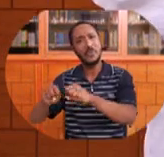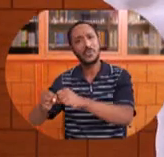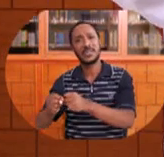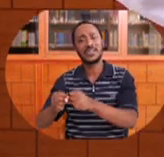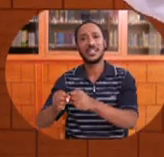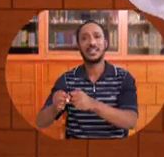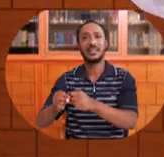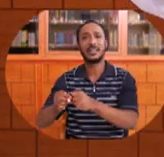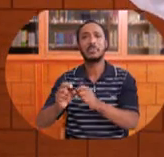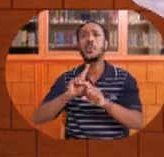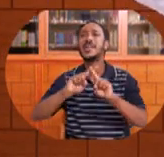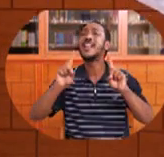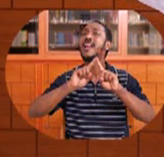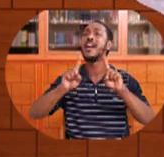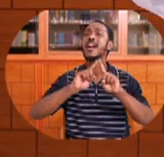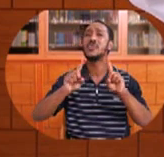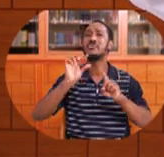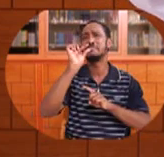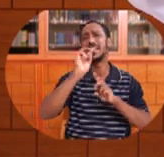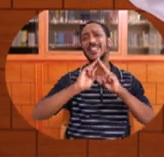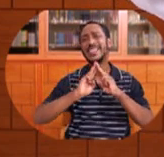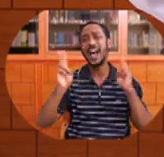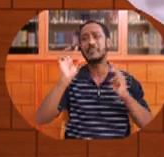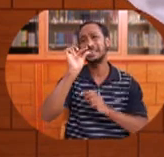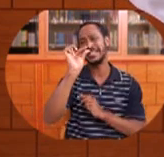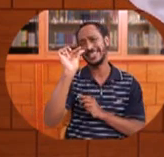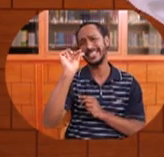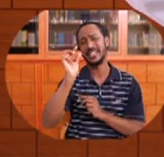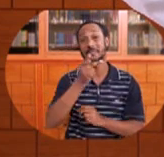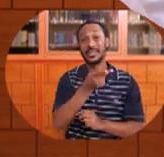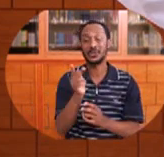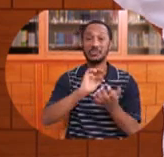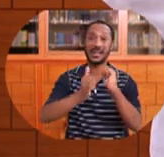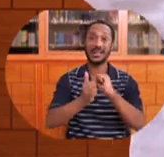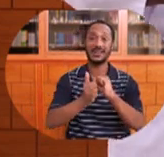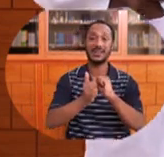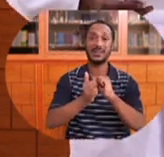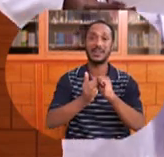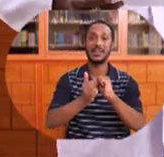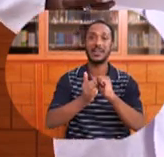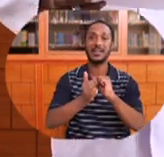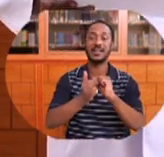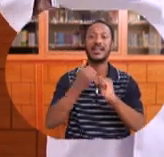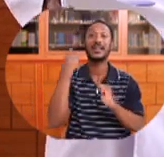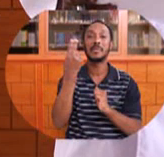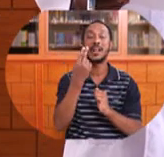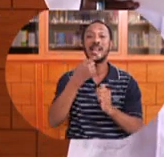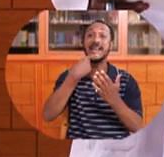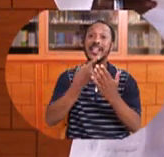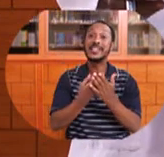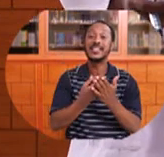decompose certain very fine particles, and these